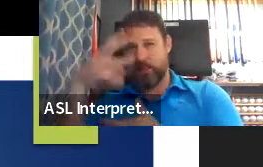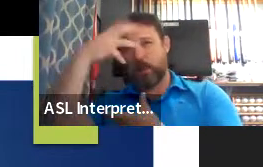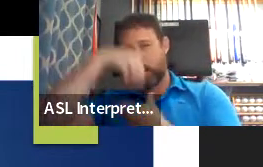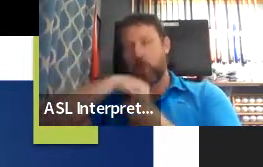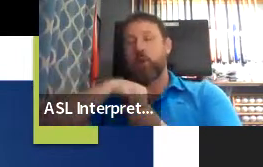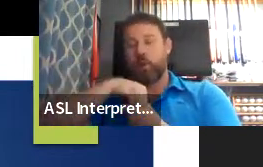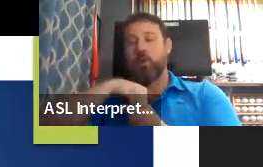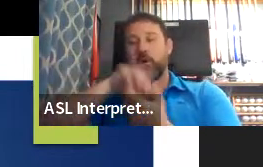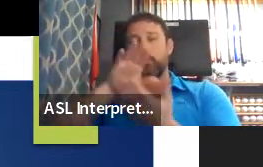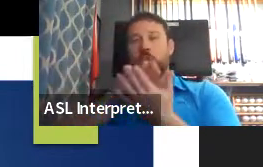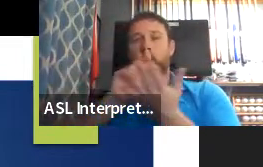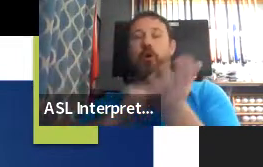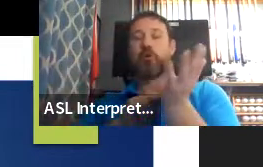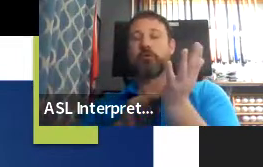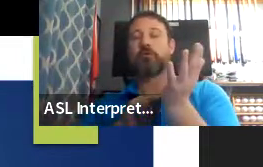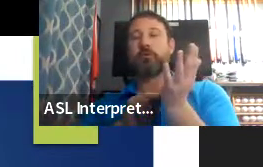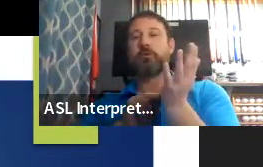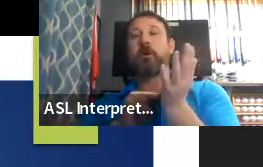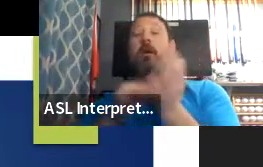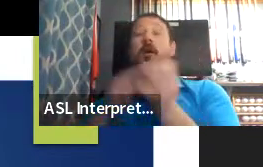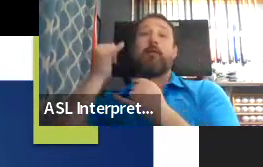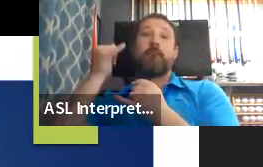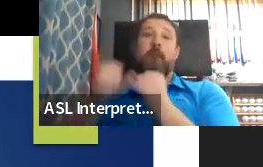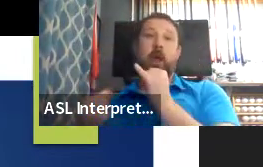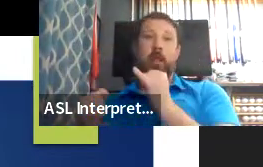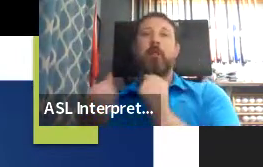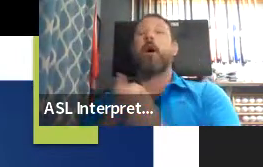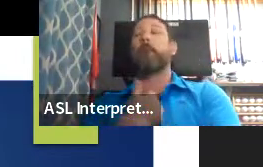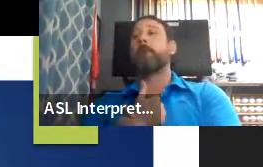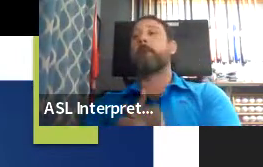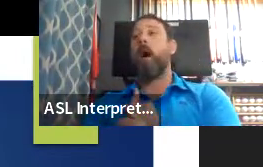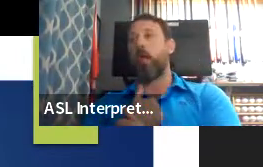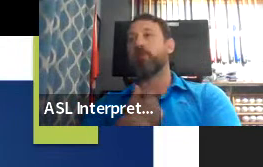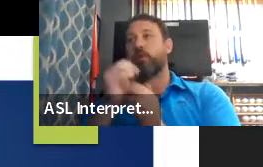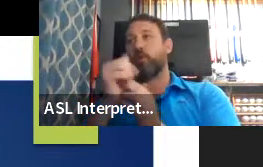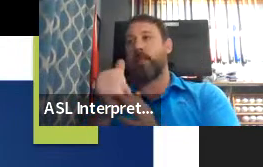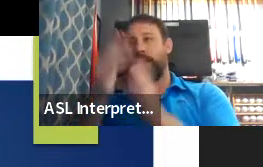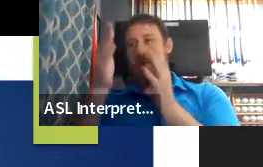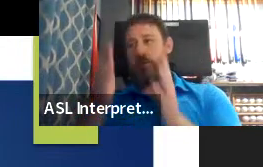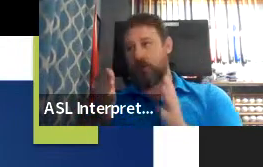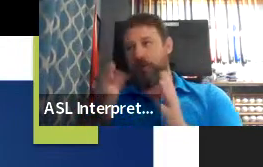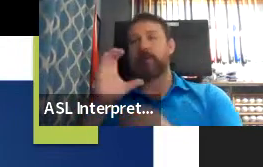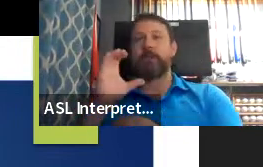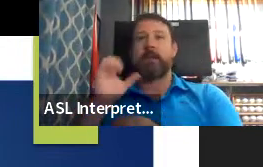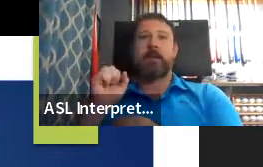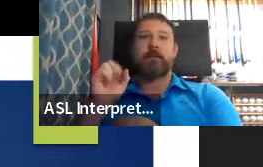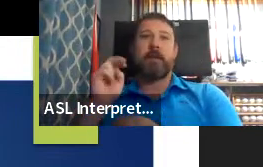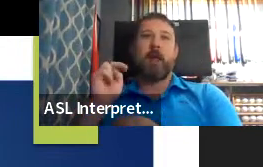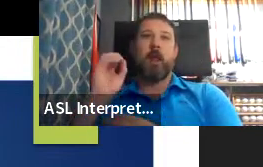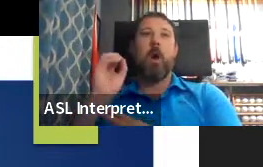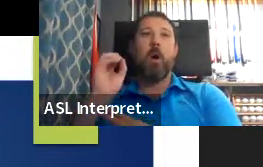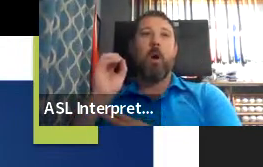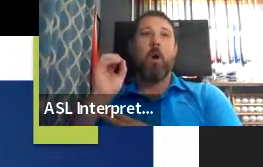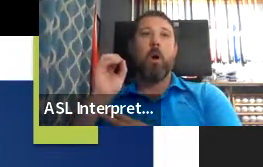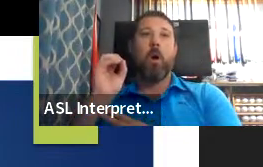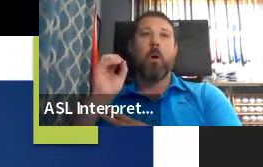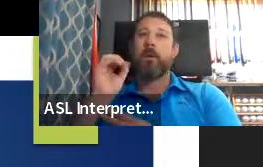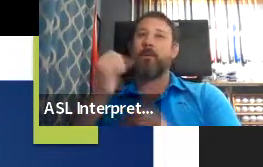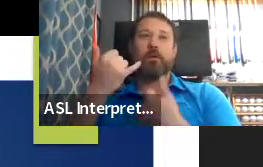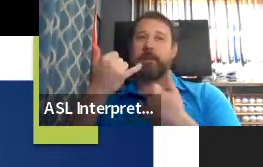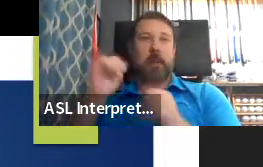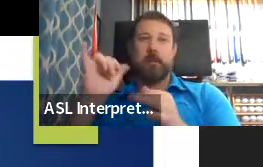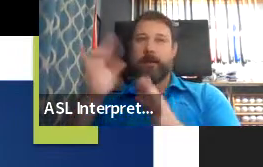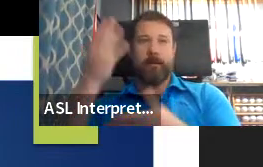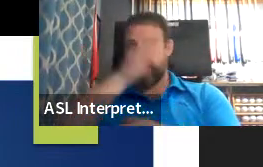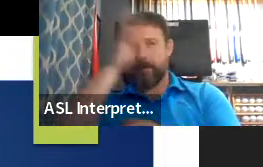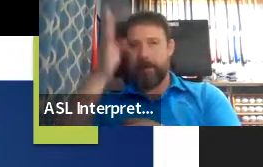nurses. And finally, there was an apology to the leadership at CSNO, but they were still never included.